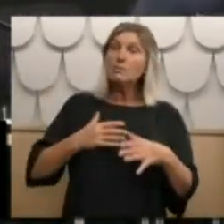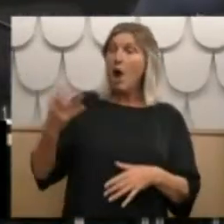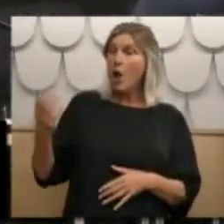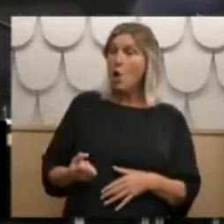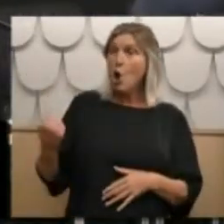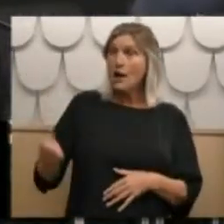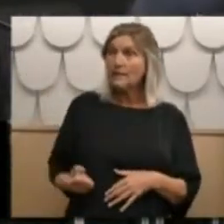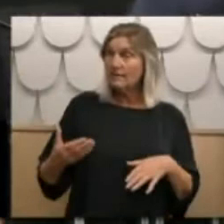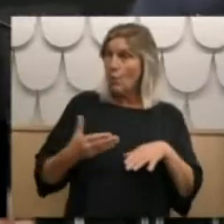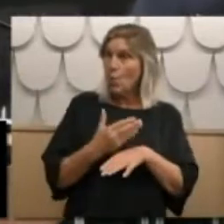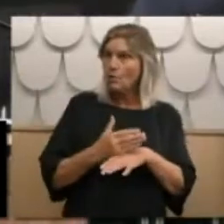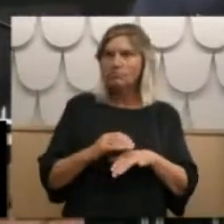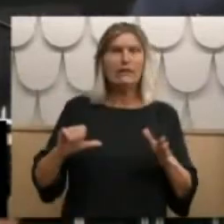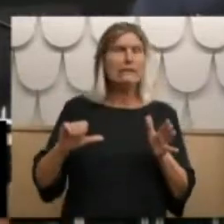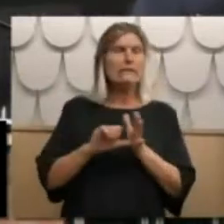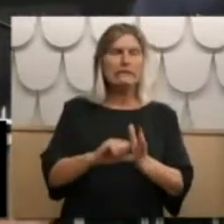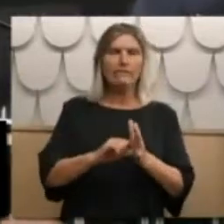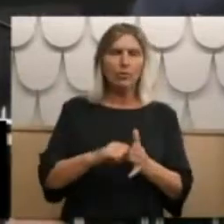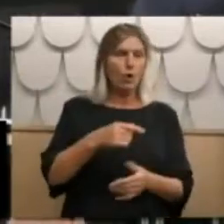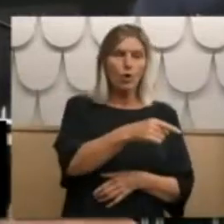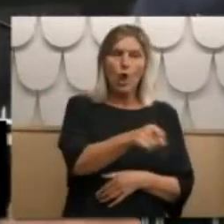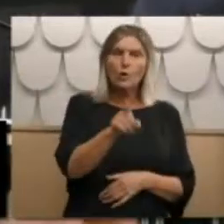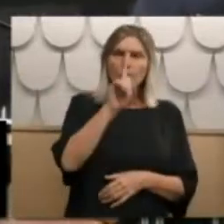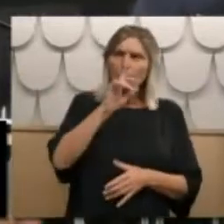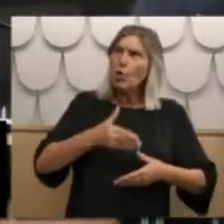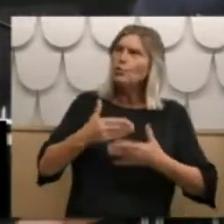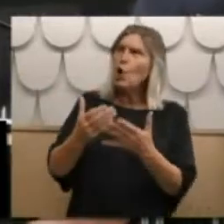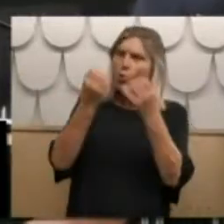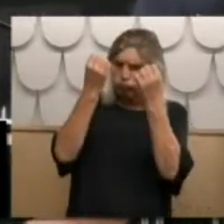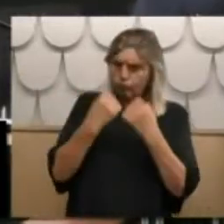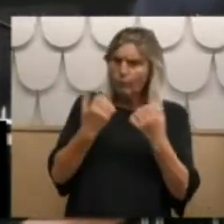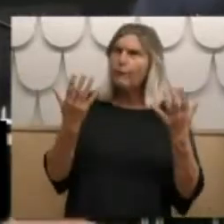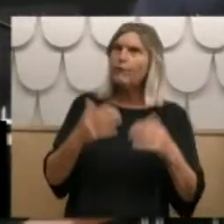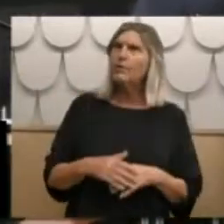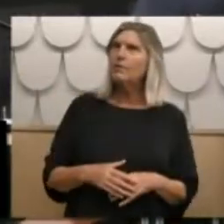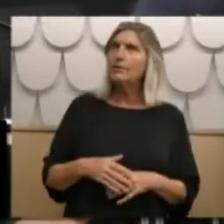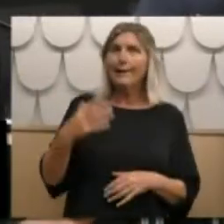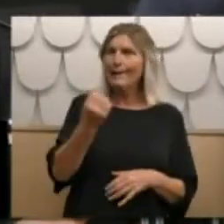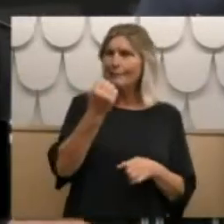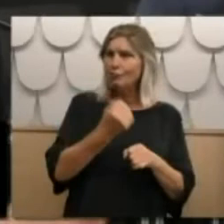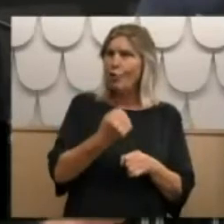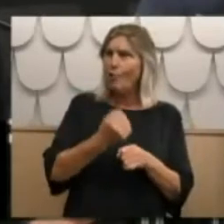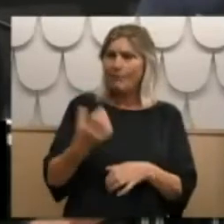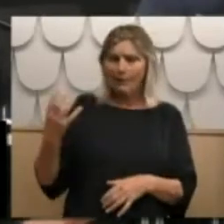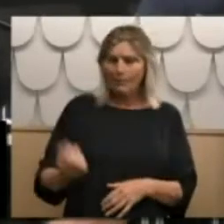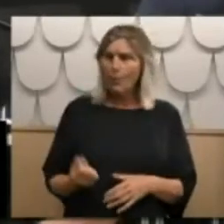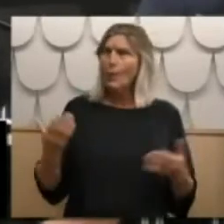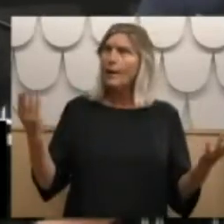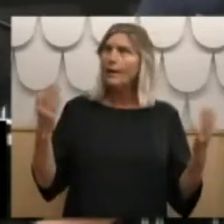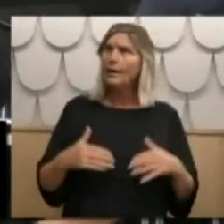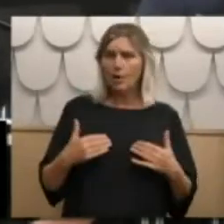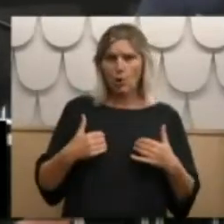extremely difficult because these people cannot show that they were ever able to be employed